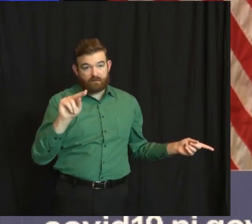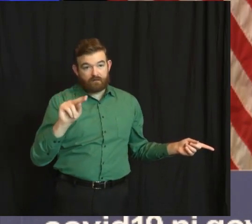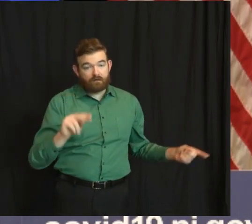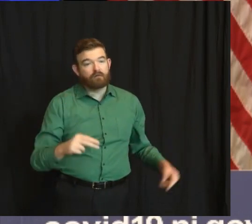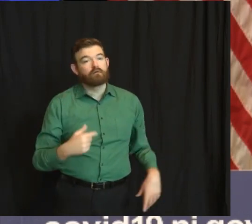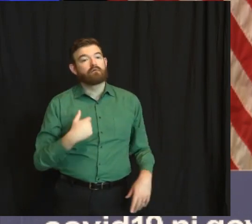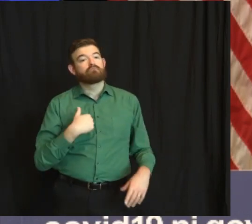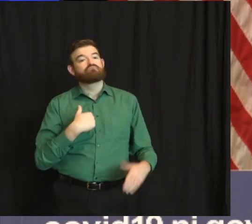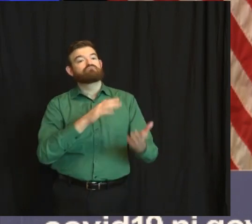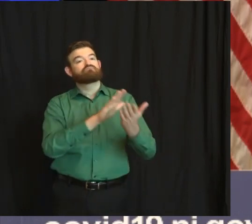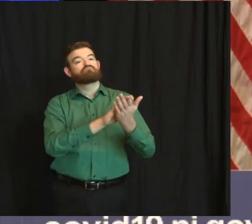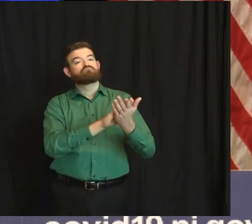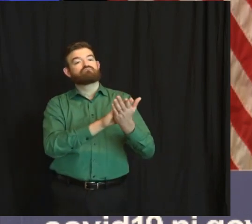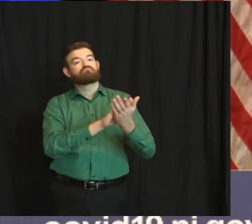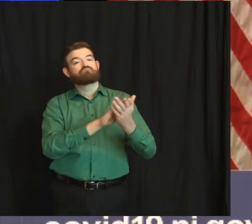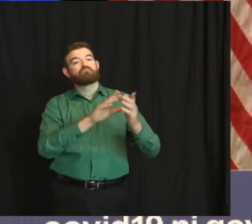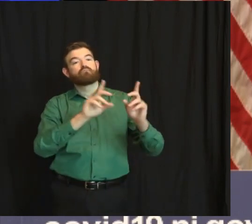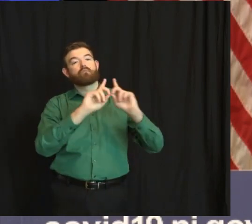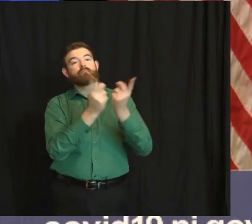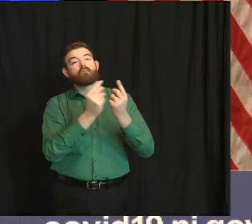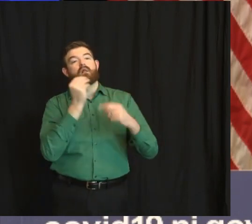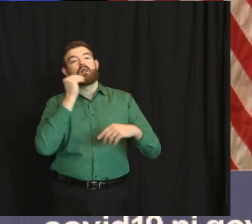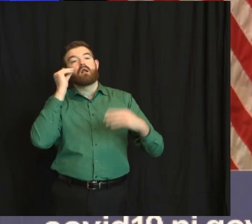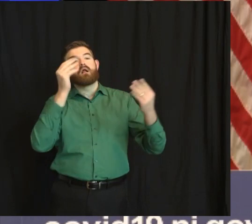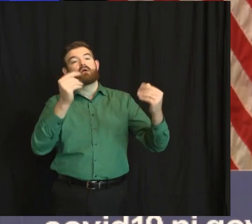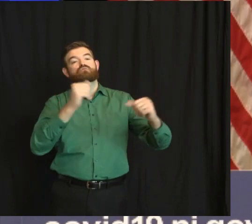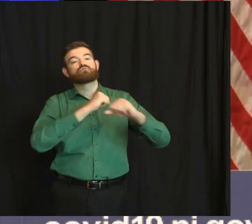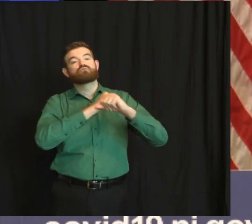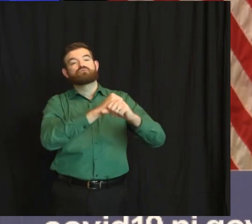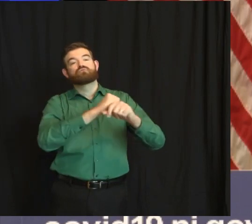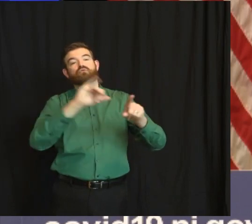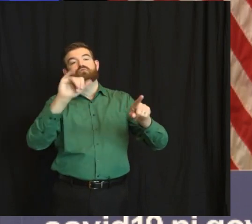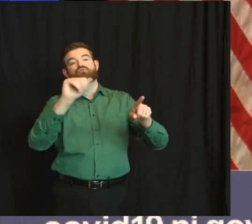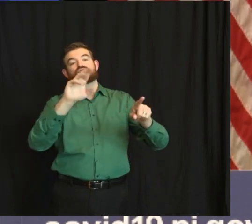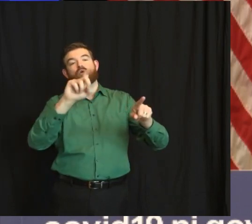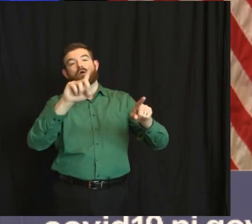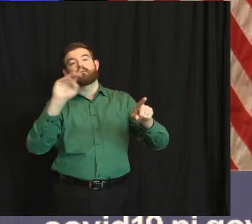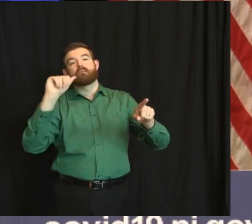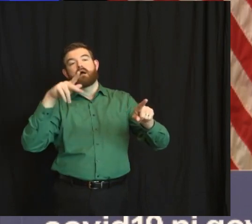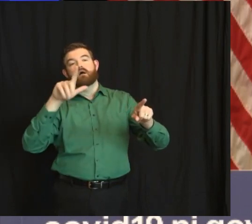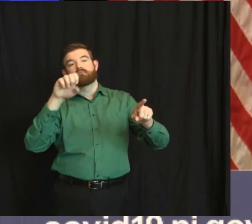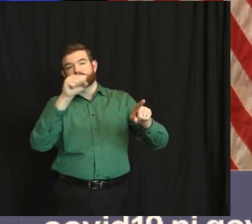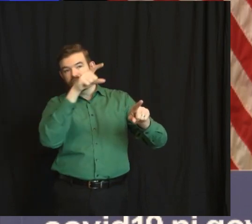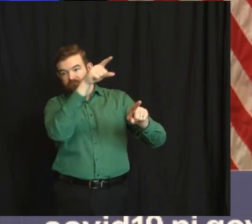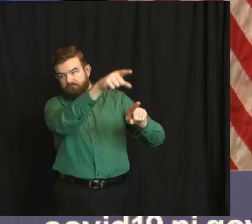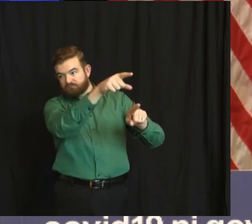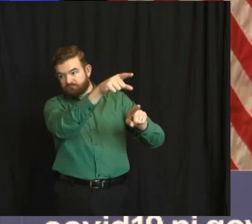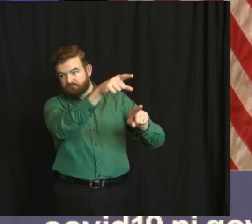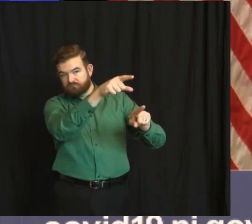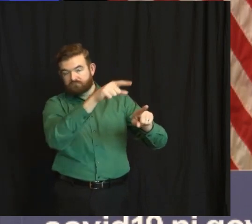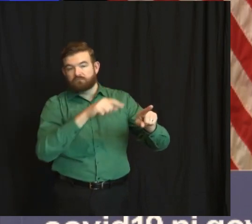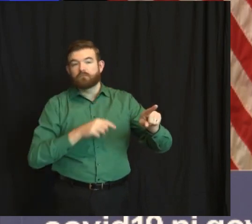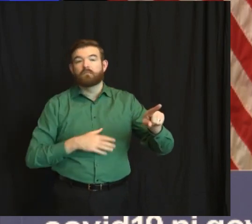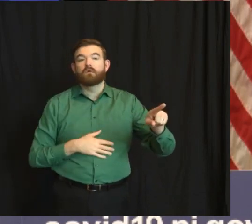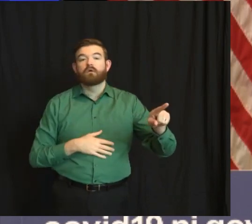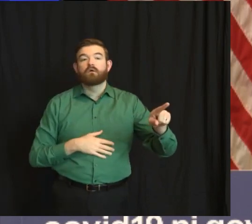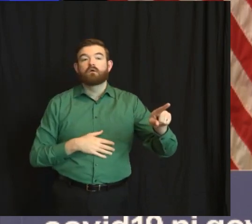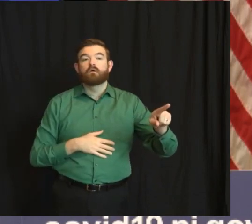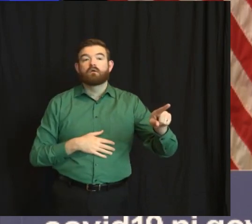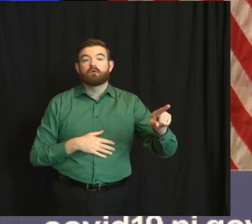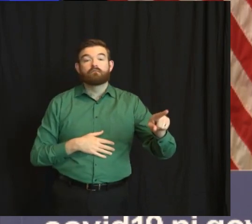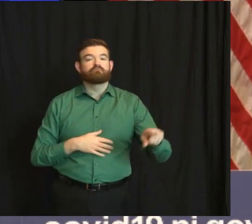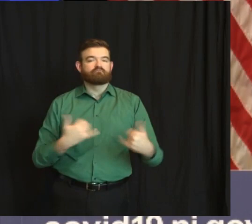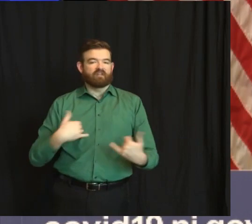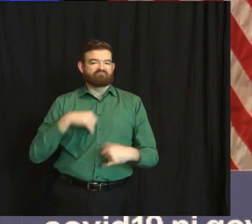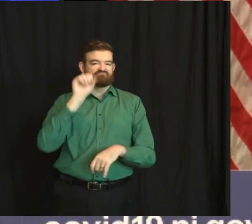Director of the Department of Homeland Security and Preparedness, Jared Maples, and welcome everybody. Let's start with the numbers, if that's okay, and I think